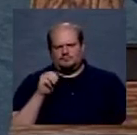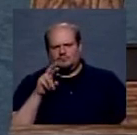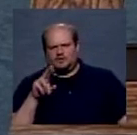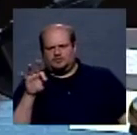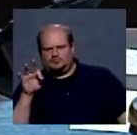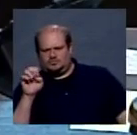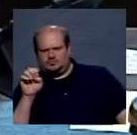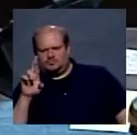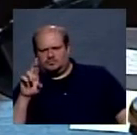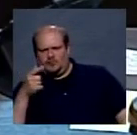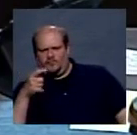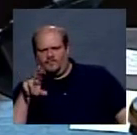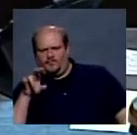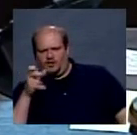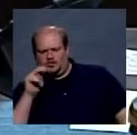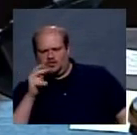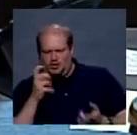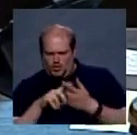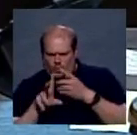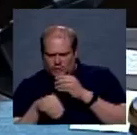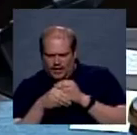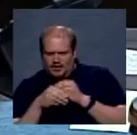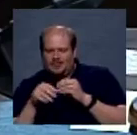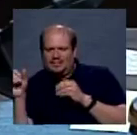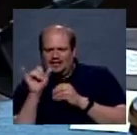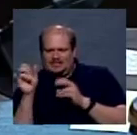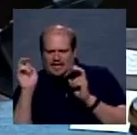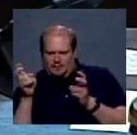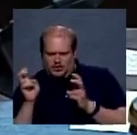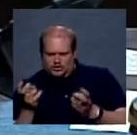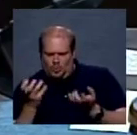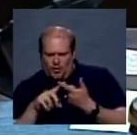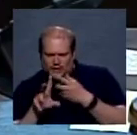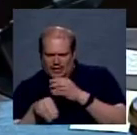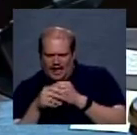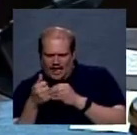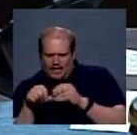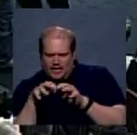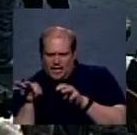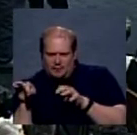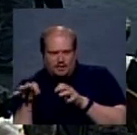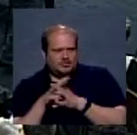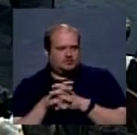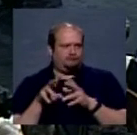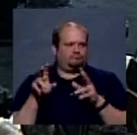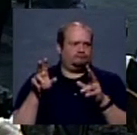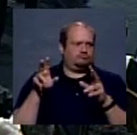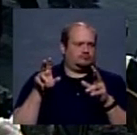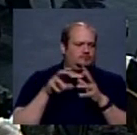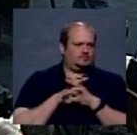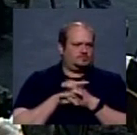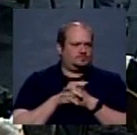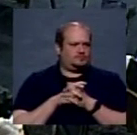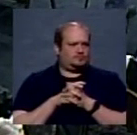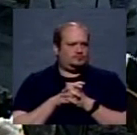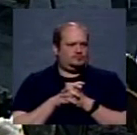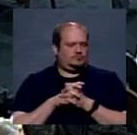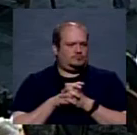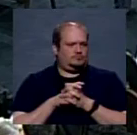you also want to, this is the same issue, did you want to add any comment to Mr. Stuckey's?